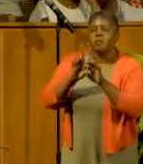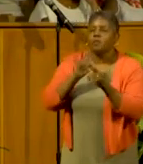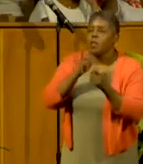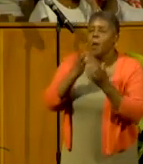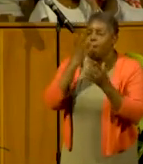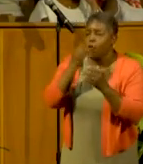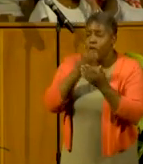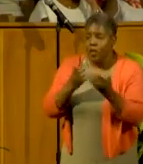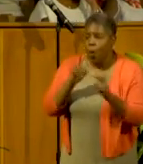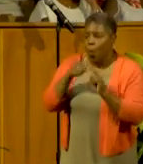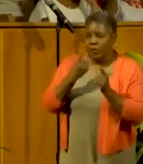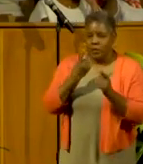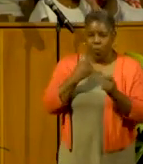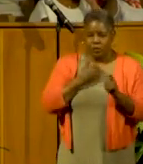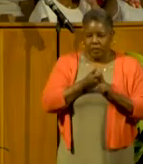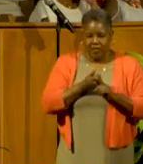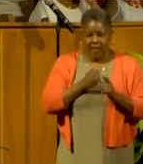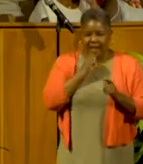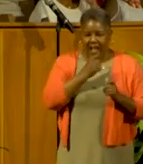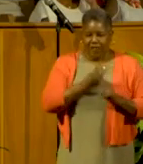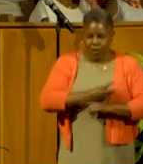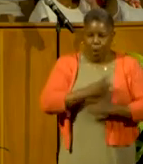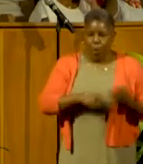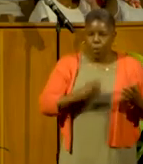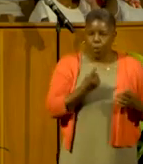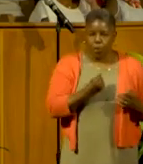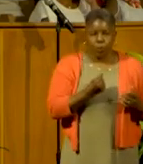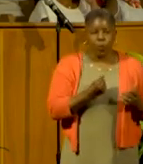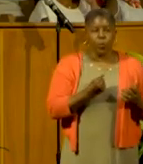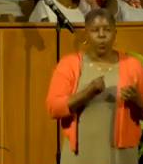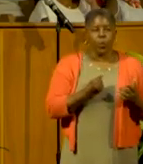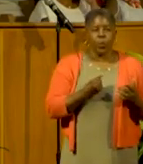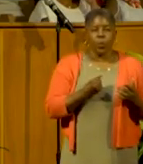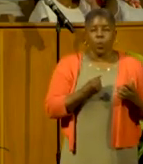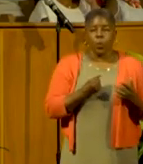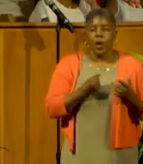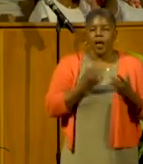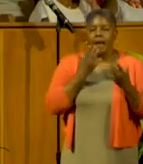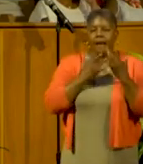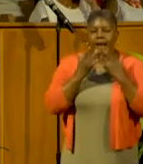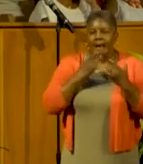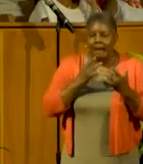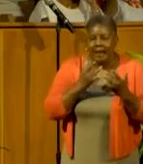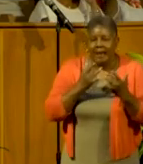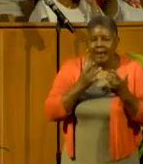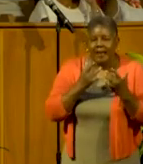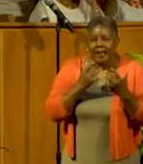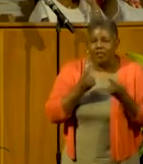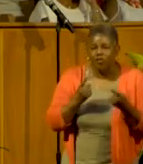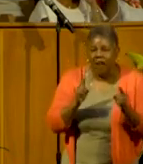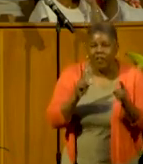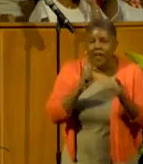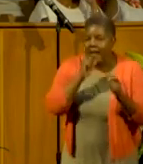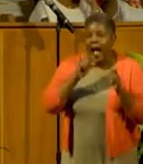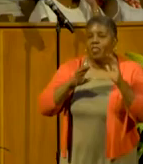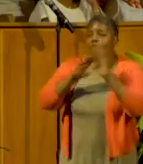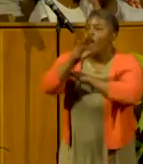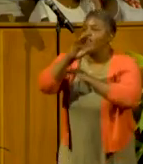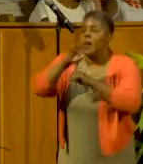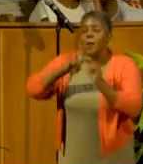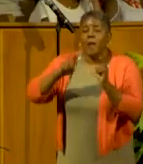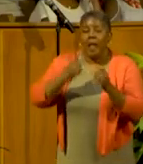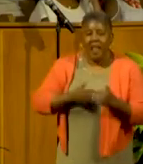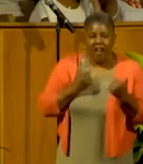when someone is not fulfilling their calling, when they're just surviving and not thriving, when life is just